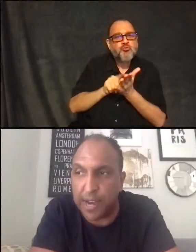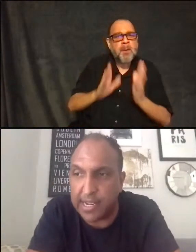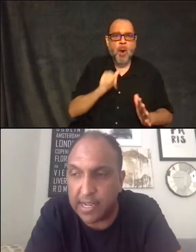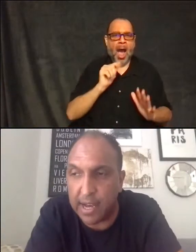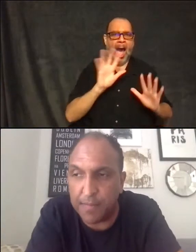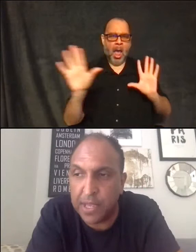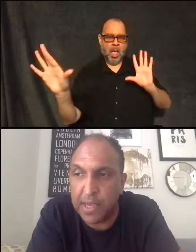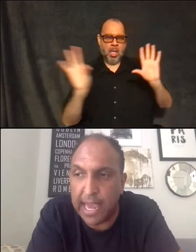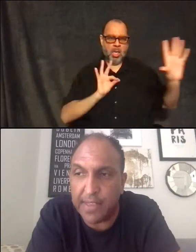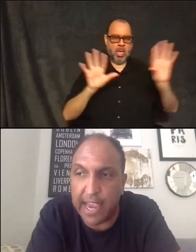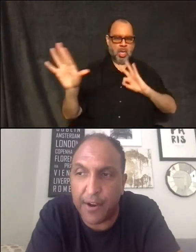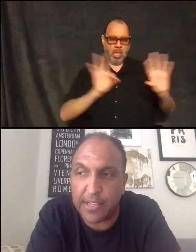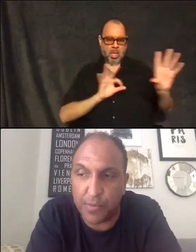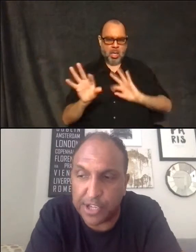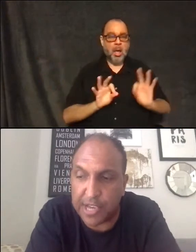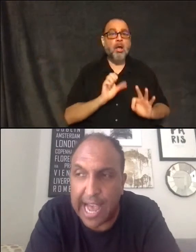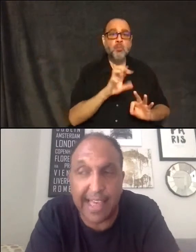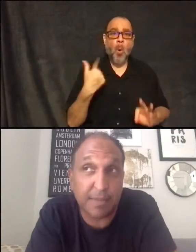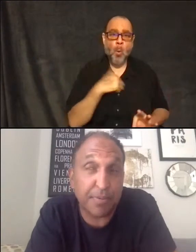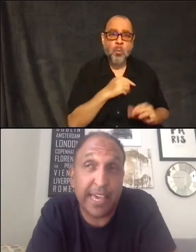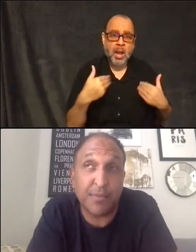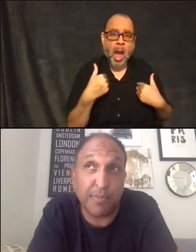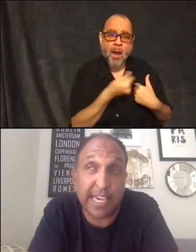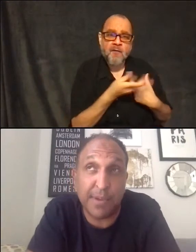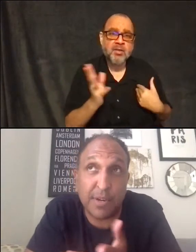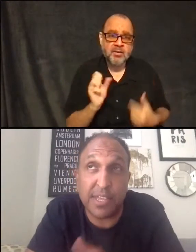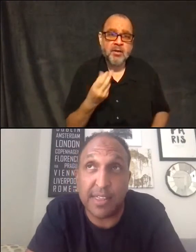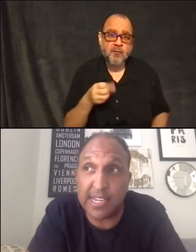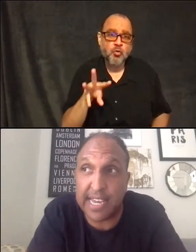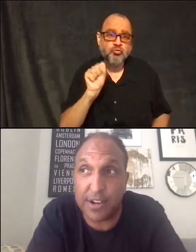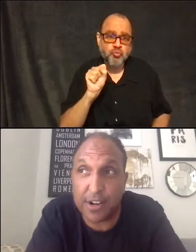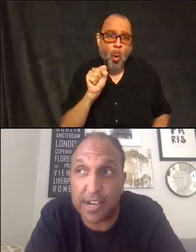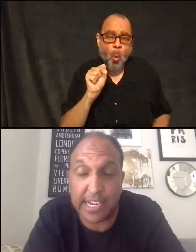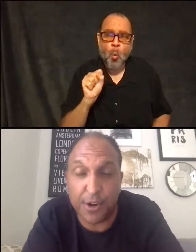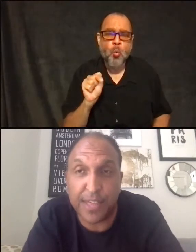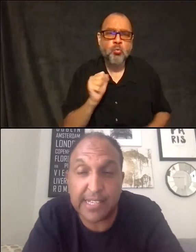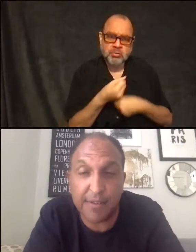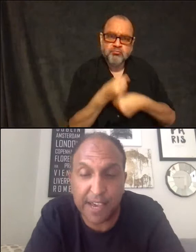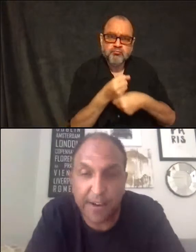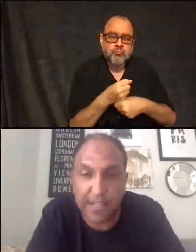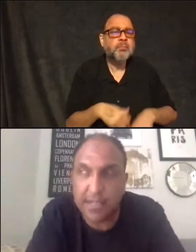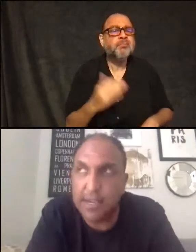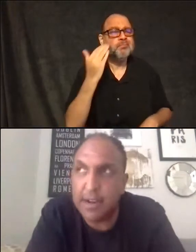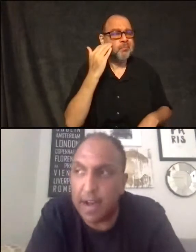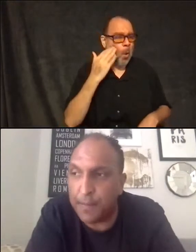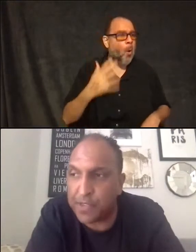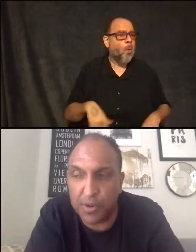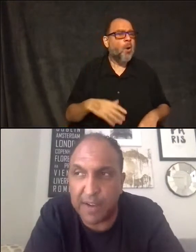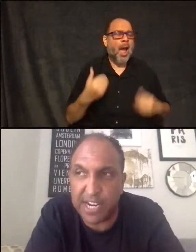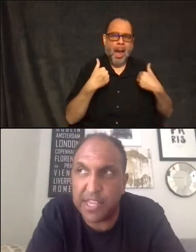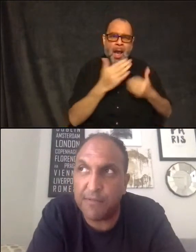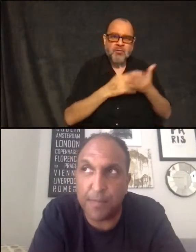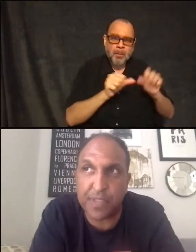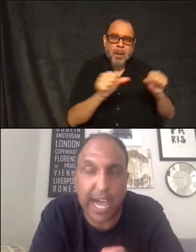we've created. And the areas in which I like to play in with my community, with the authenticated, are kind of know thyself areas. So